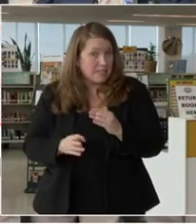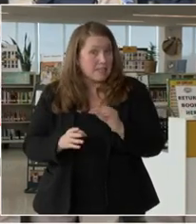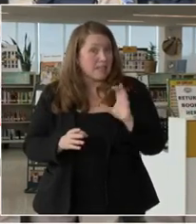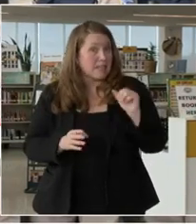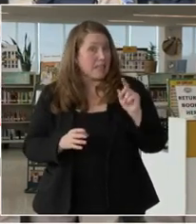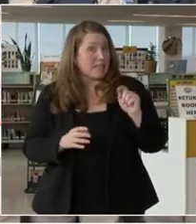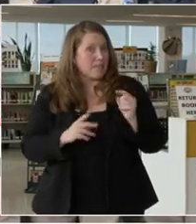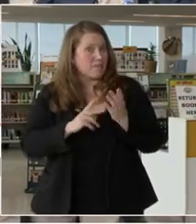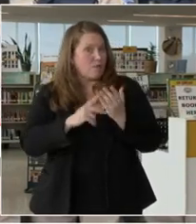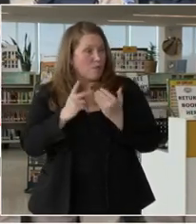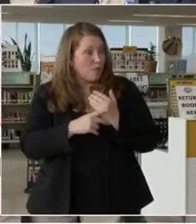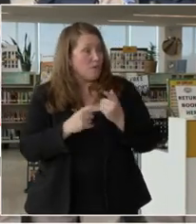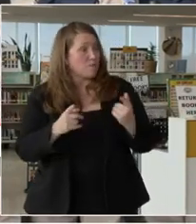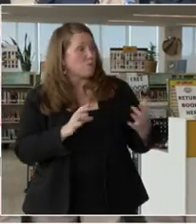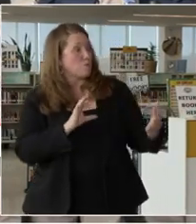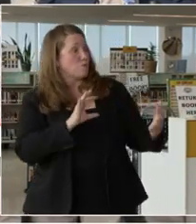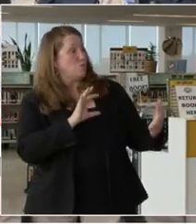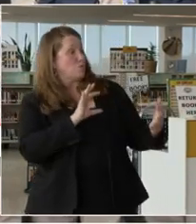can join